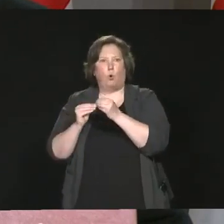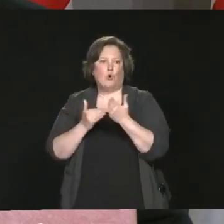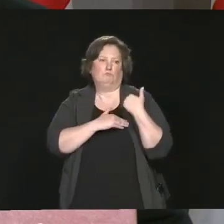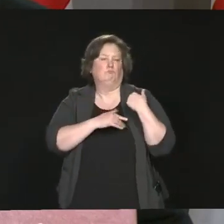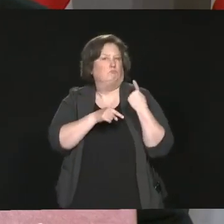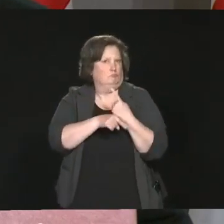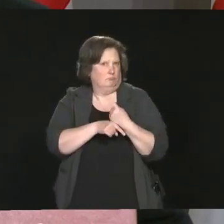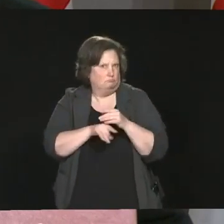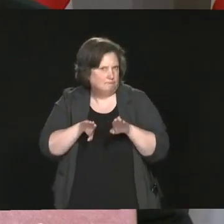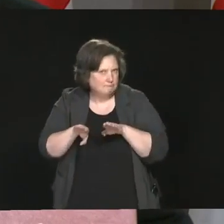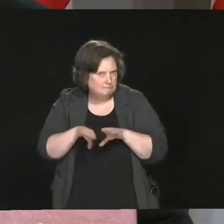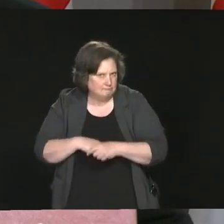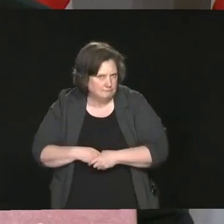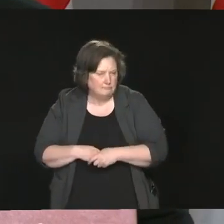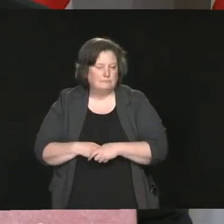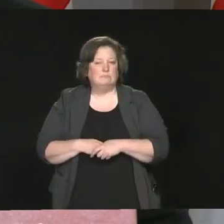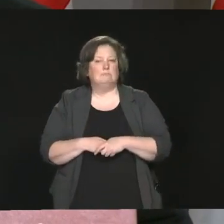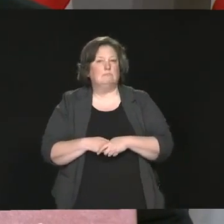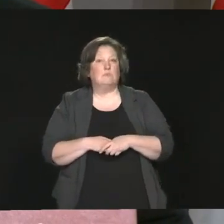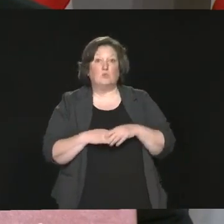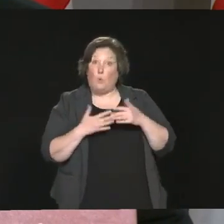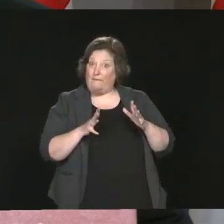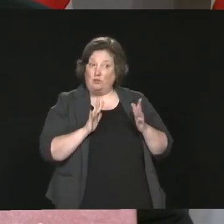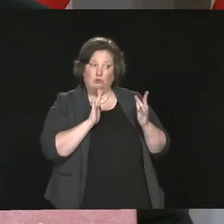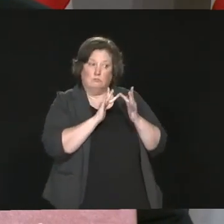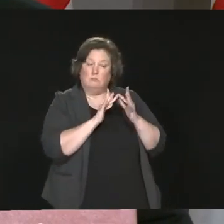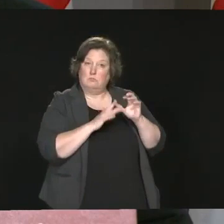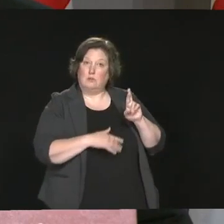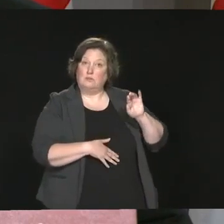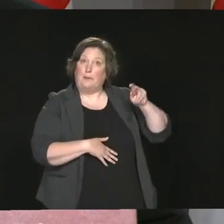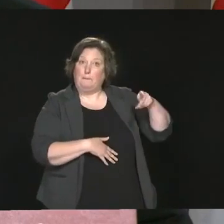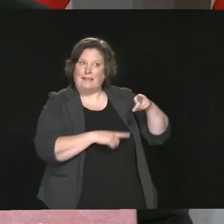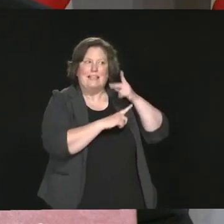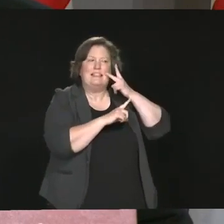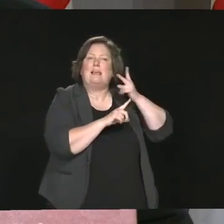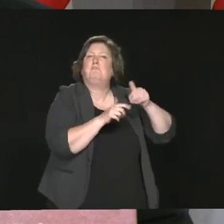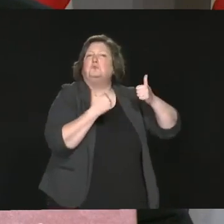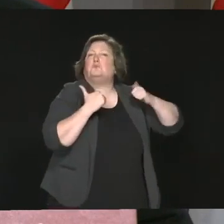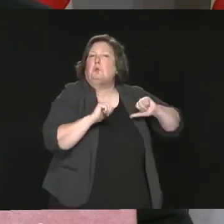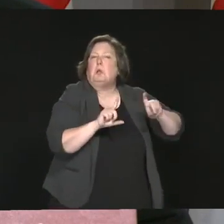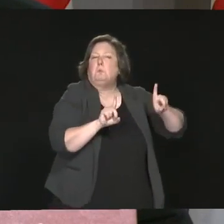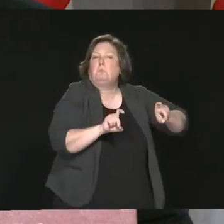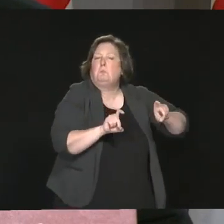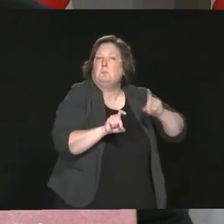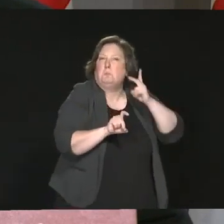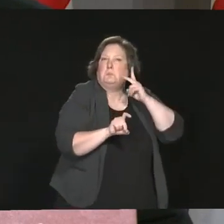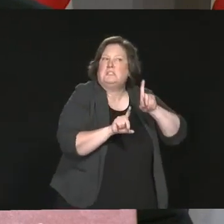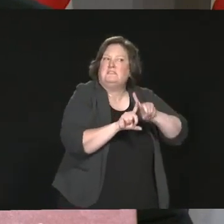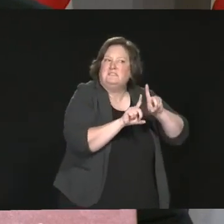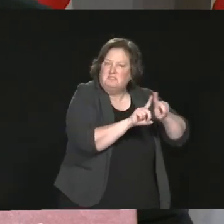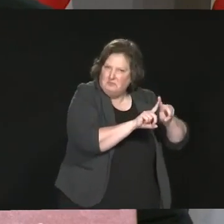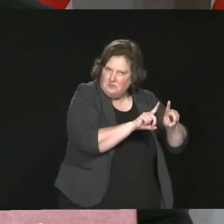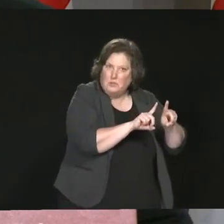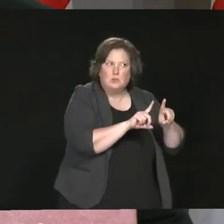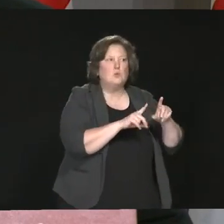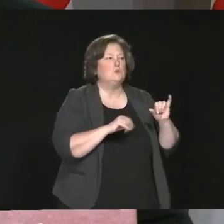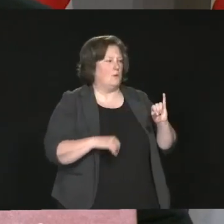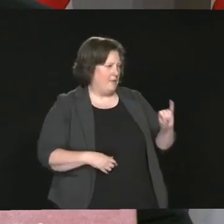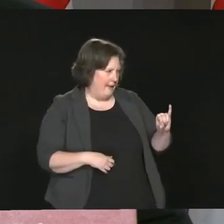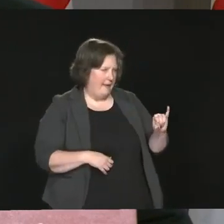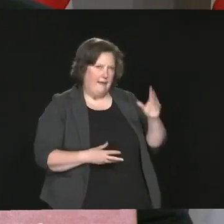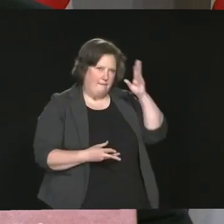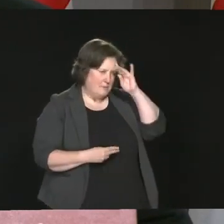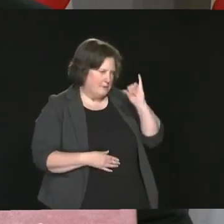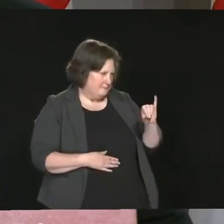They've piloted body cams in a number of different environments. We're working on the policy framework that would support their use, and we'll move